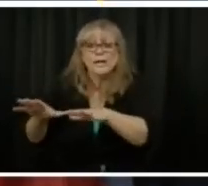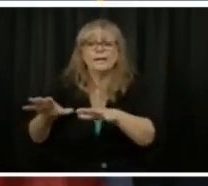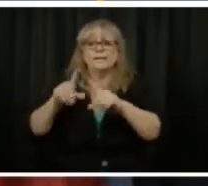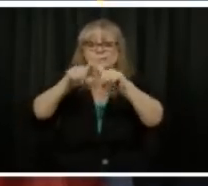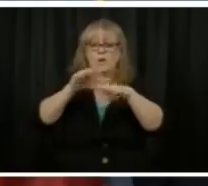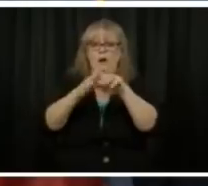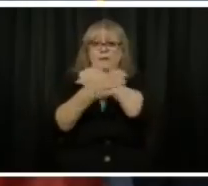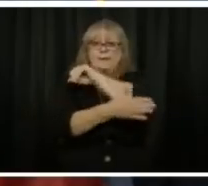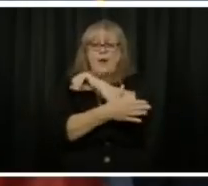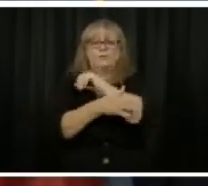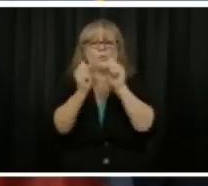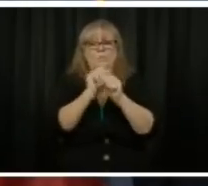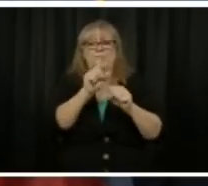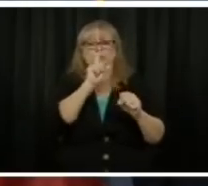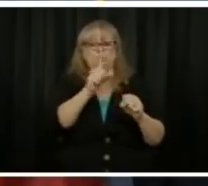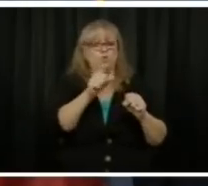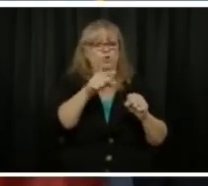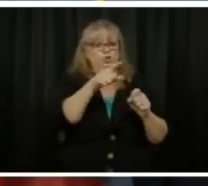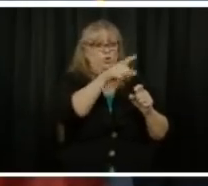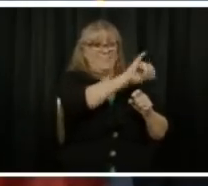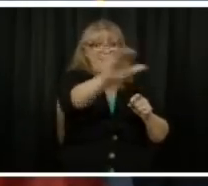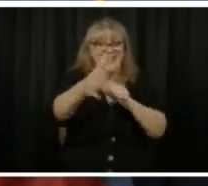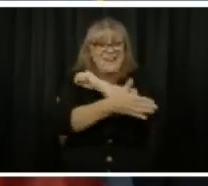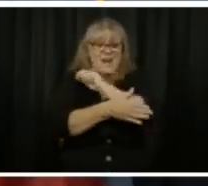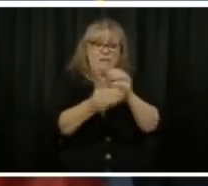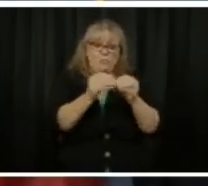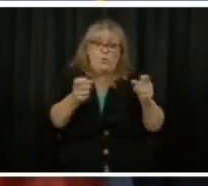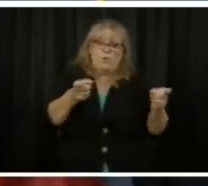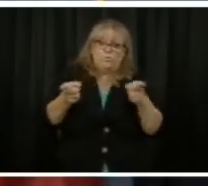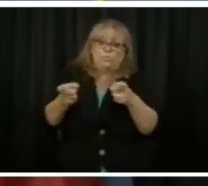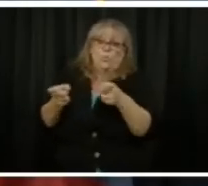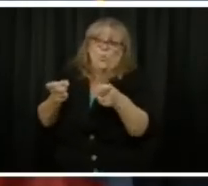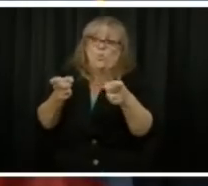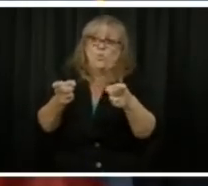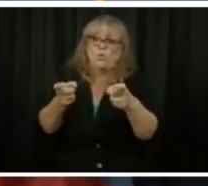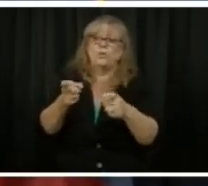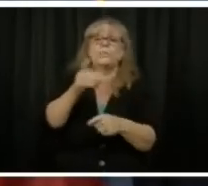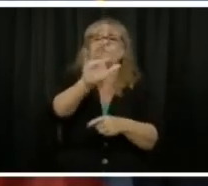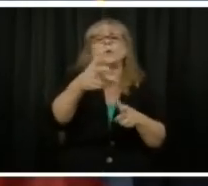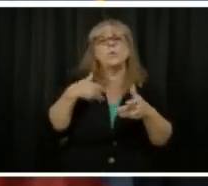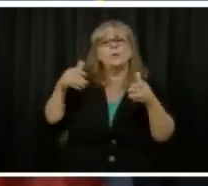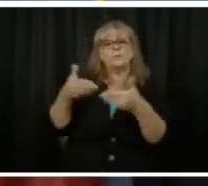that all has been Jill Ryan and her amazing team, Ann House and others at